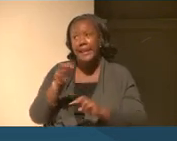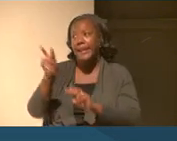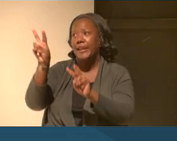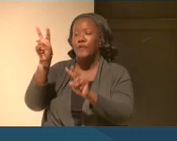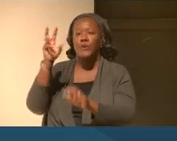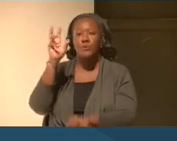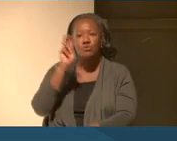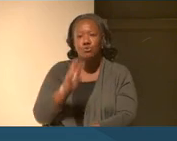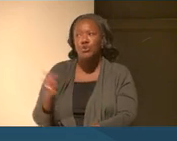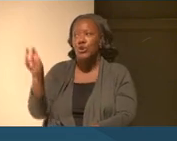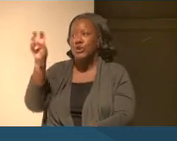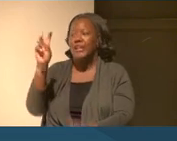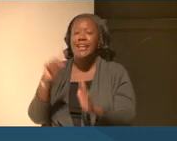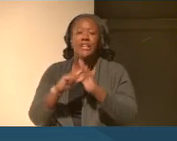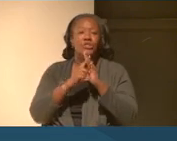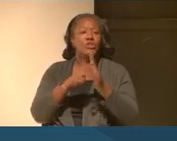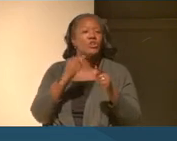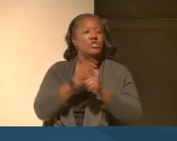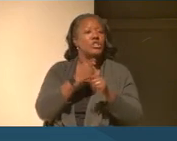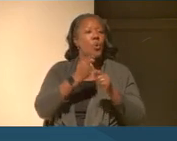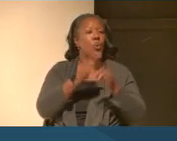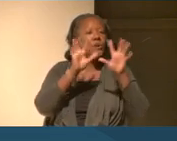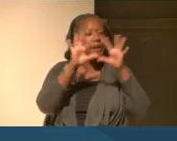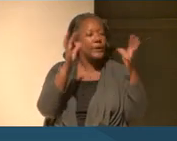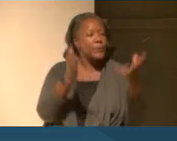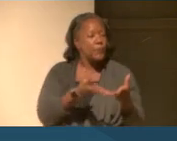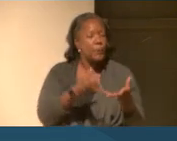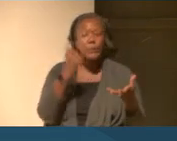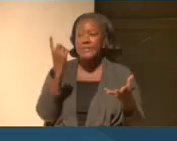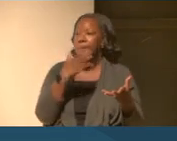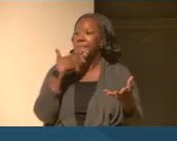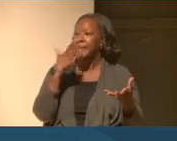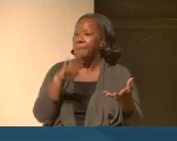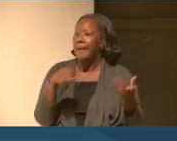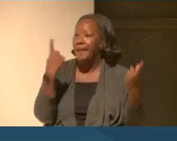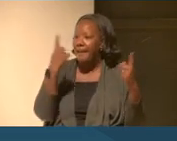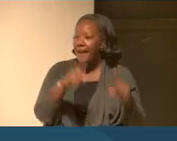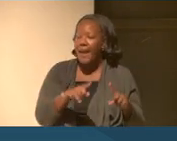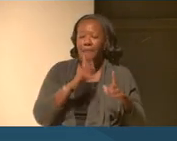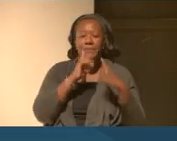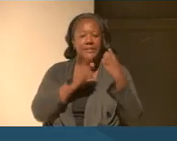which begins in an ordinary world, and then something bad happens, and they struggle, and then they,